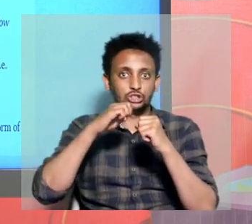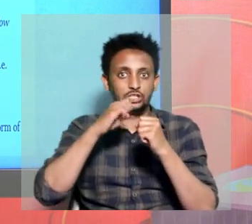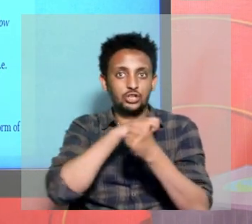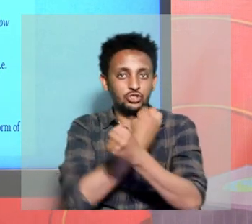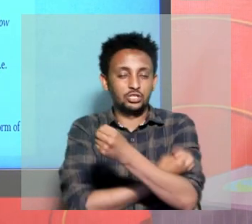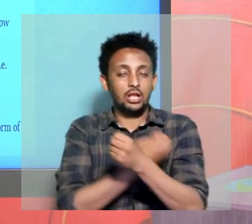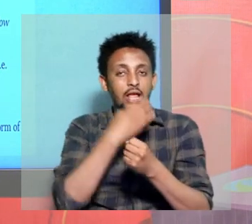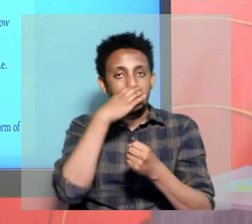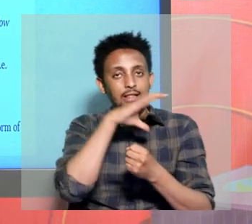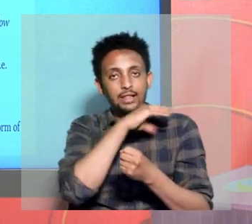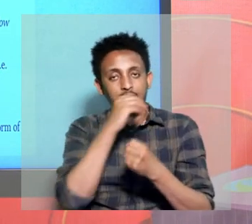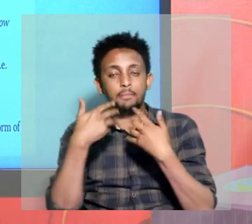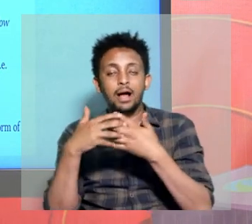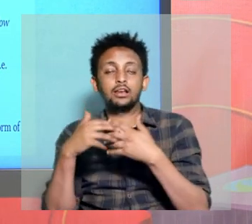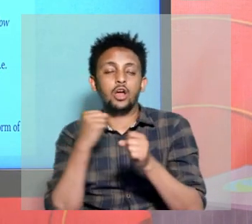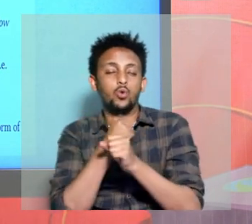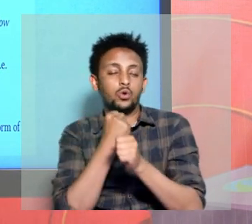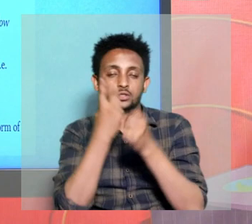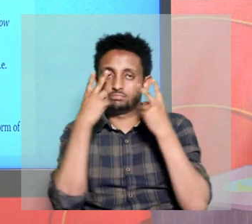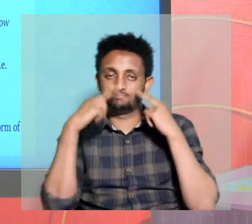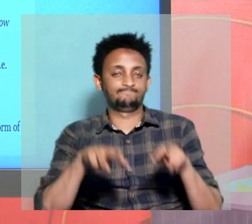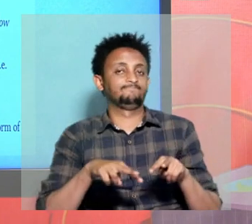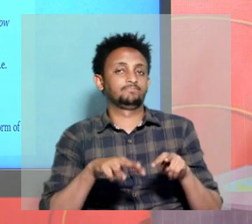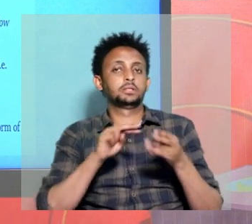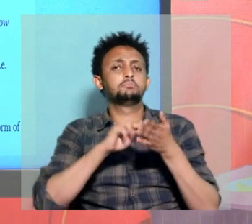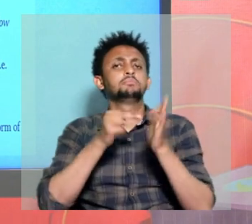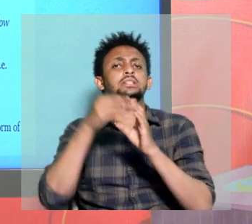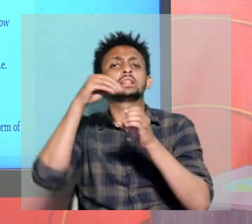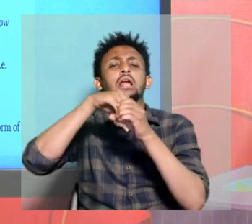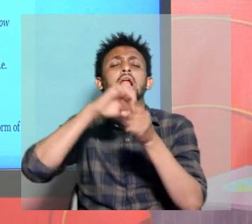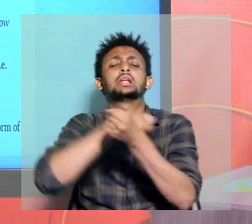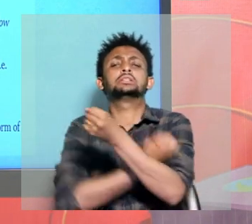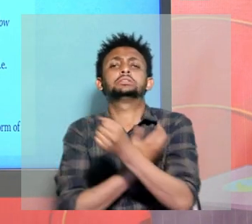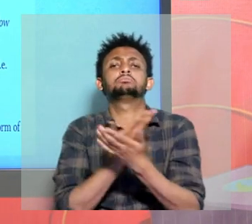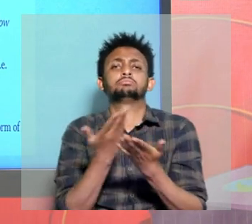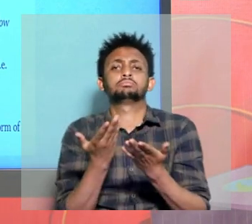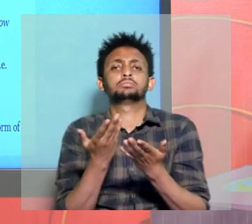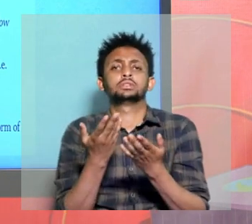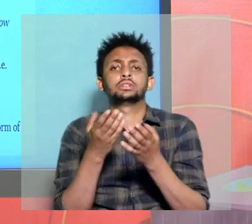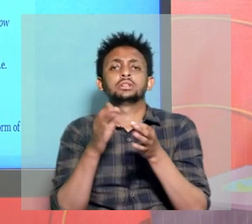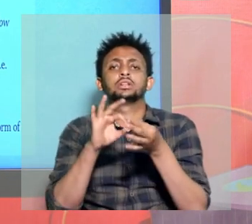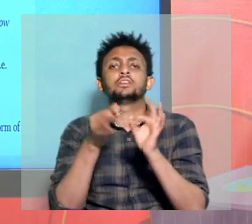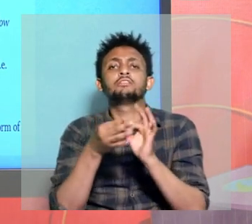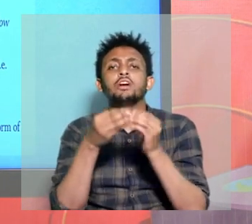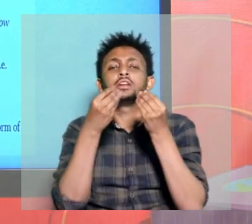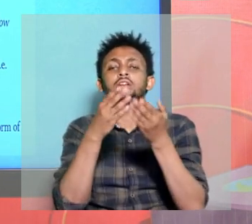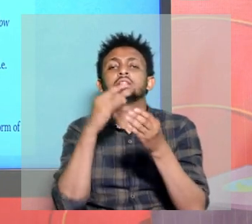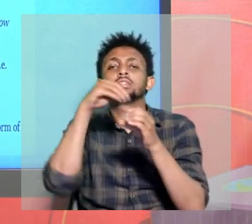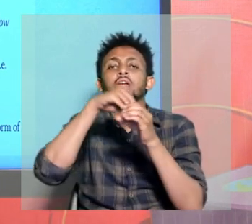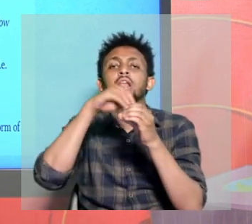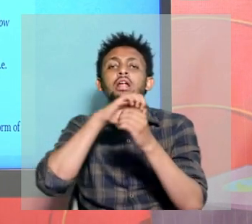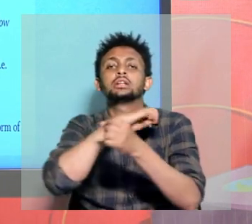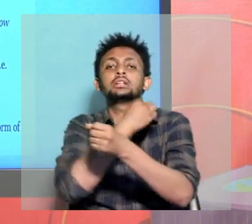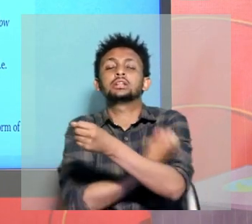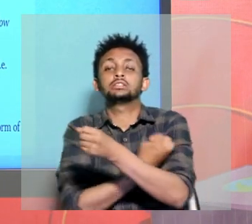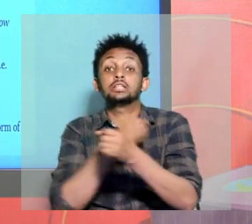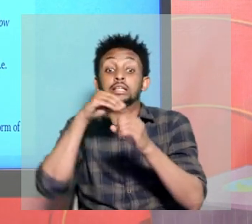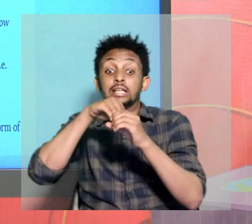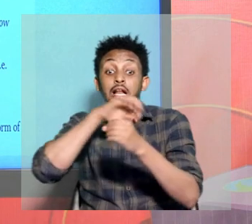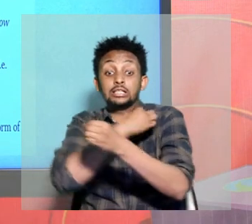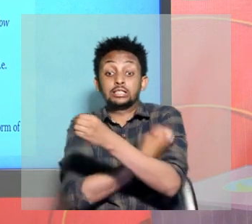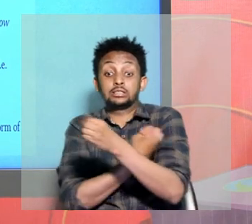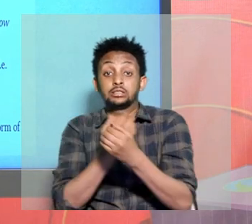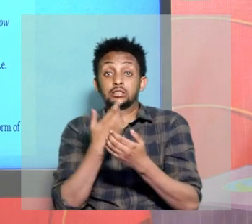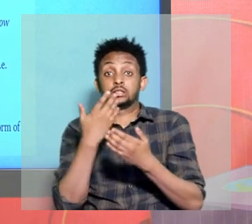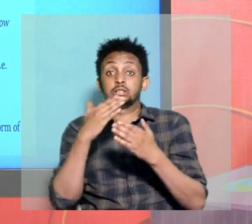and mechanical work. That's all. What do you mean by internal energy? First, let's try to define what does it mean by internal energy. Internal energy